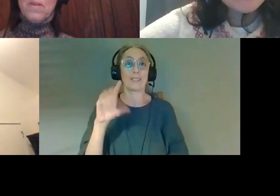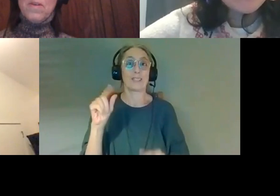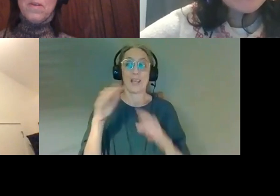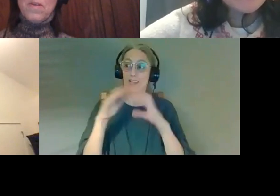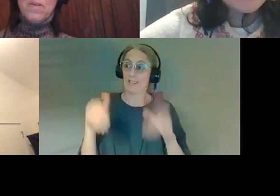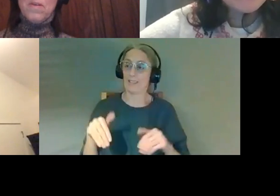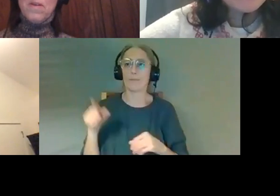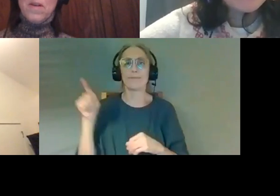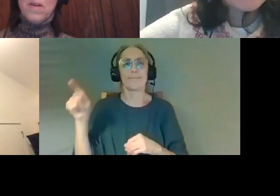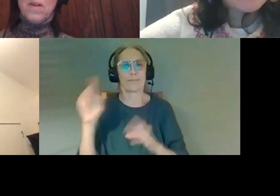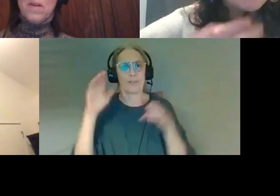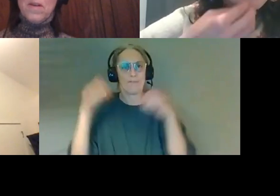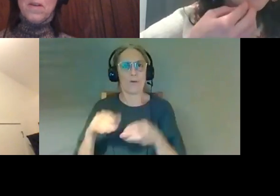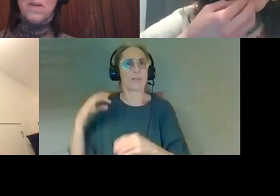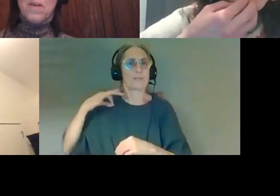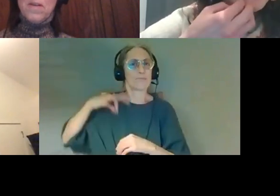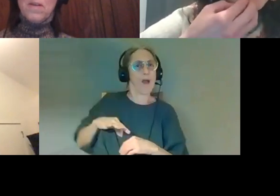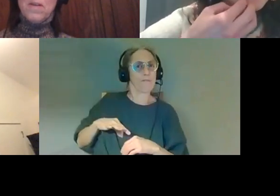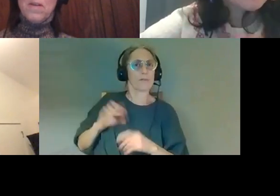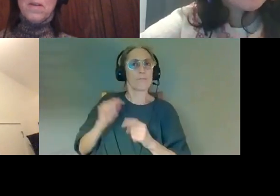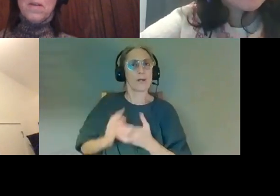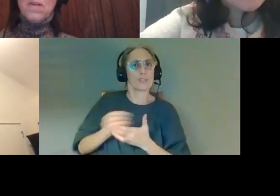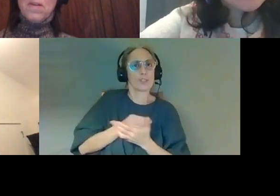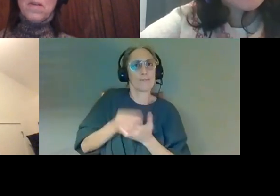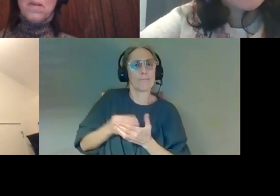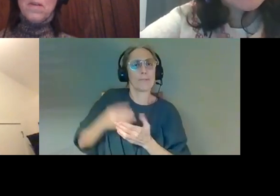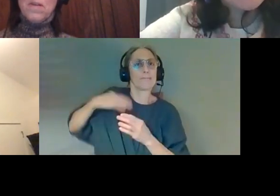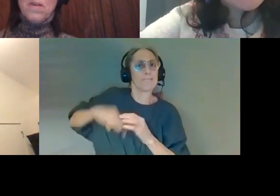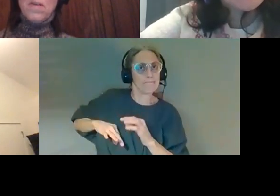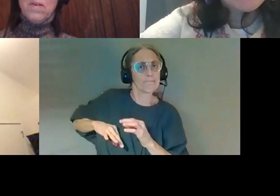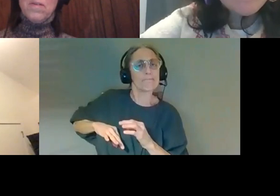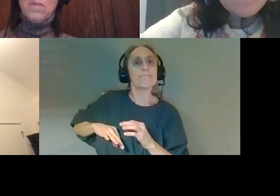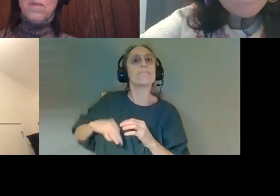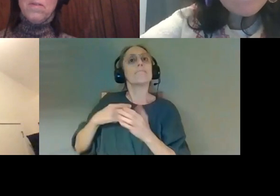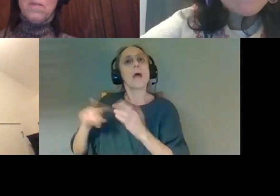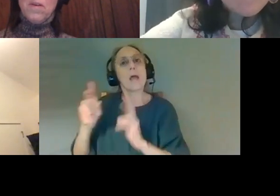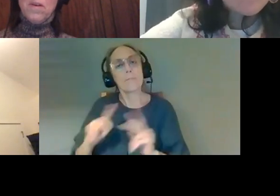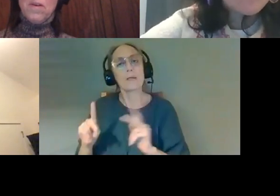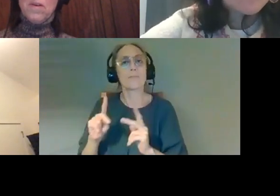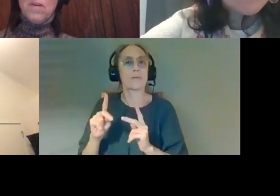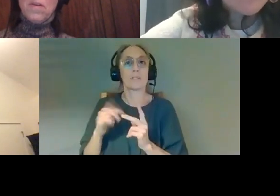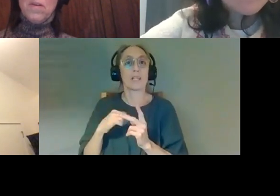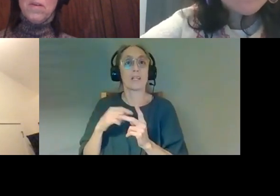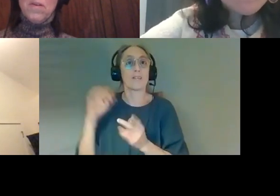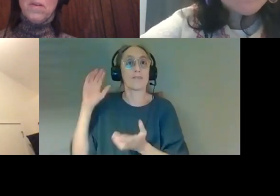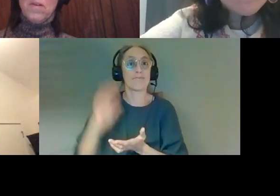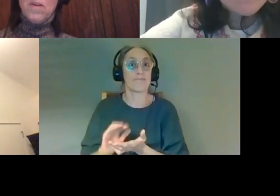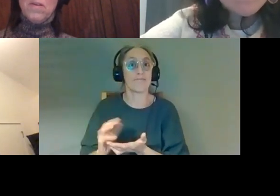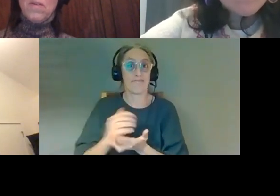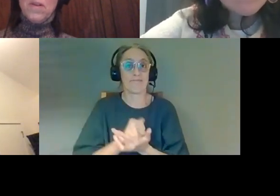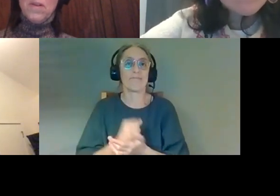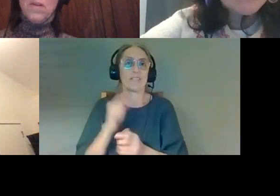level of money to exist. And I know they're subsidized by the local and state government, because I